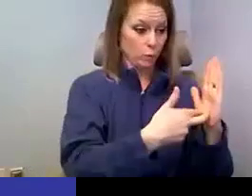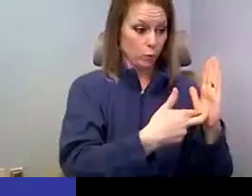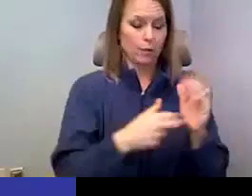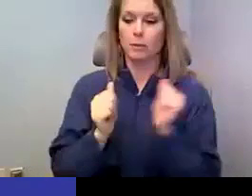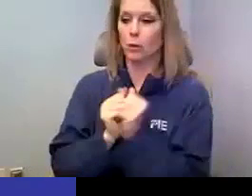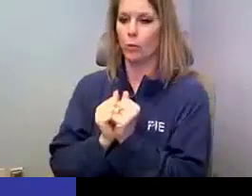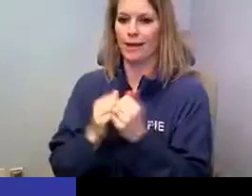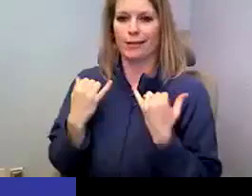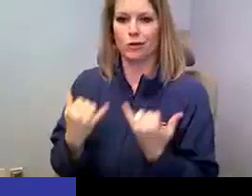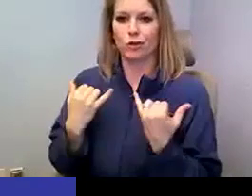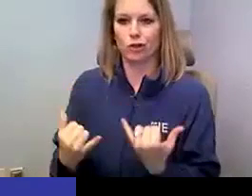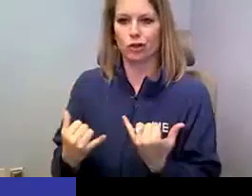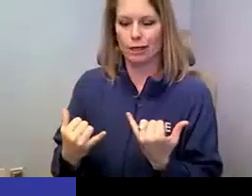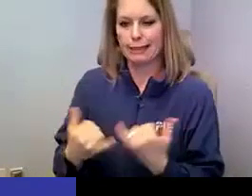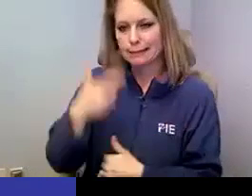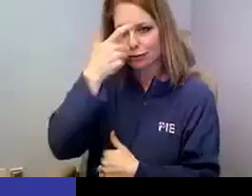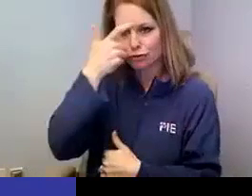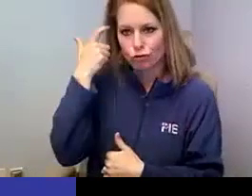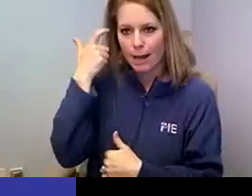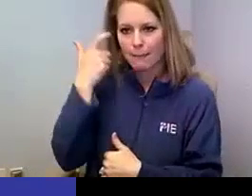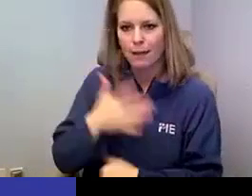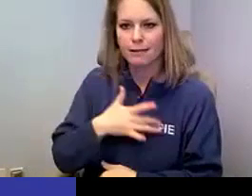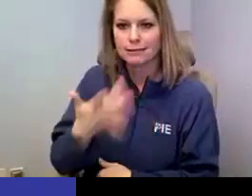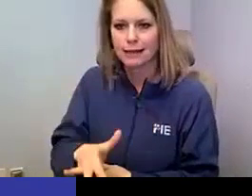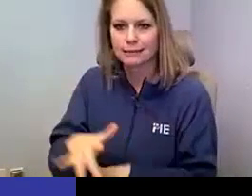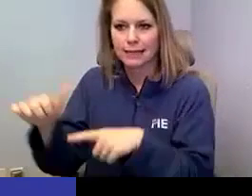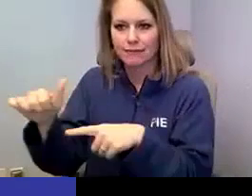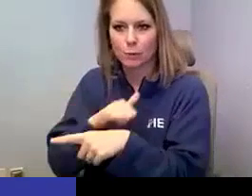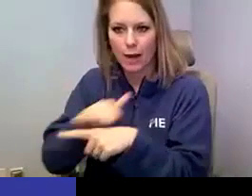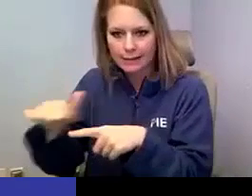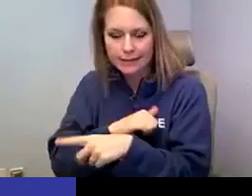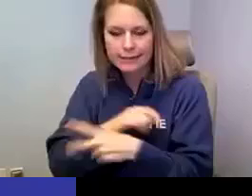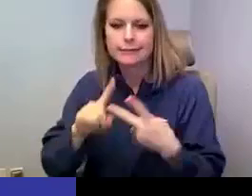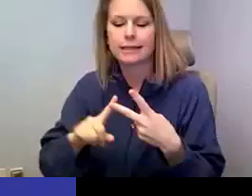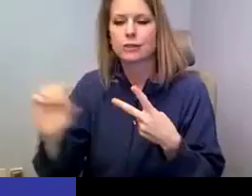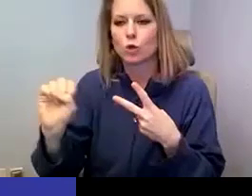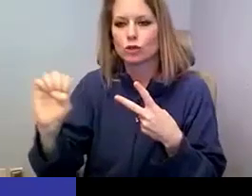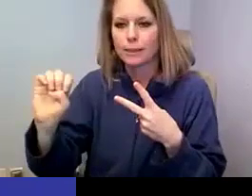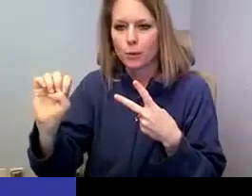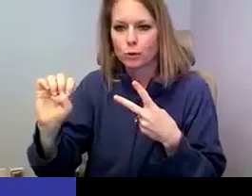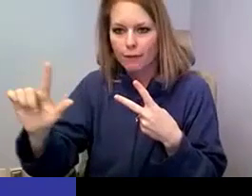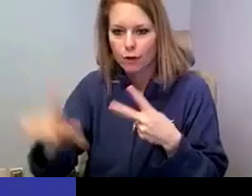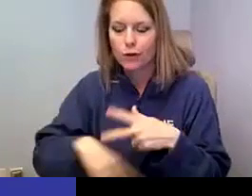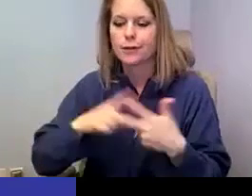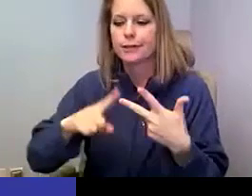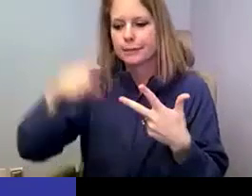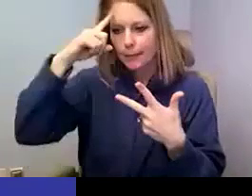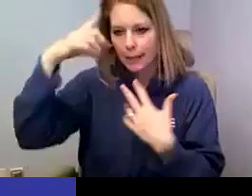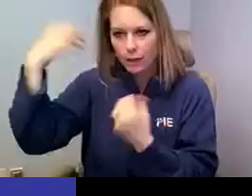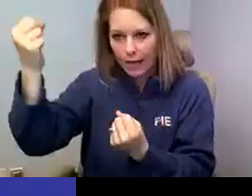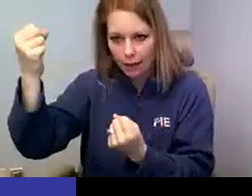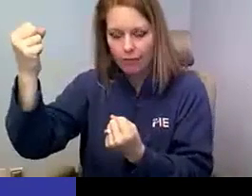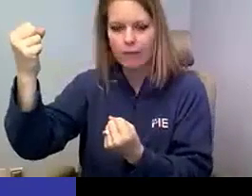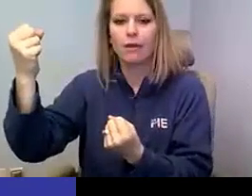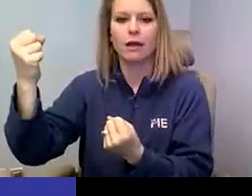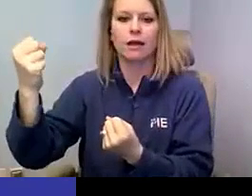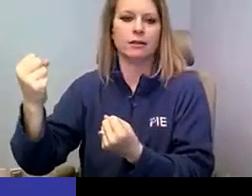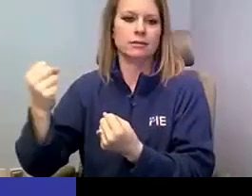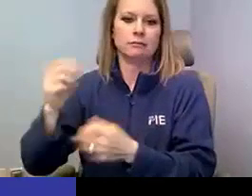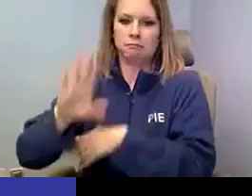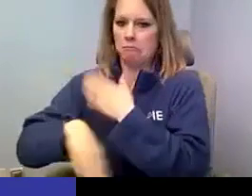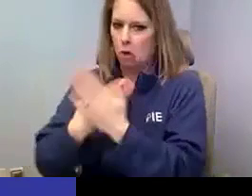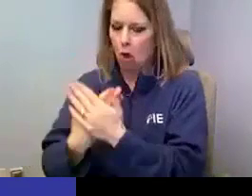trauma-sensitive practices, social emotional learning, mental health, positive behavior intervention and supports, all the